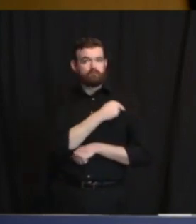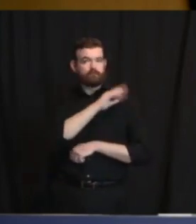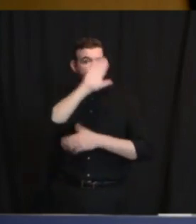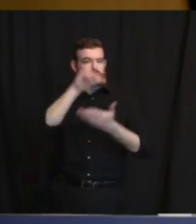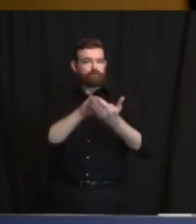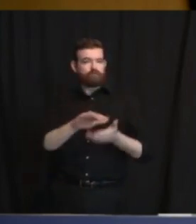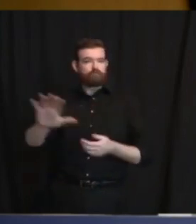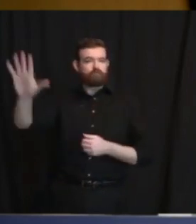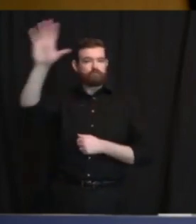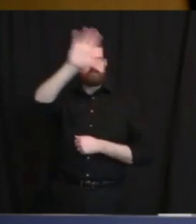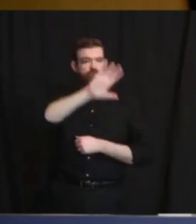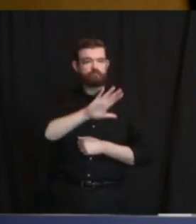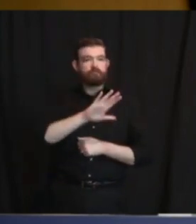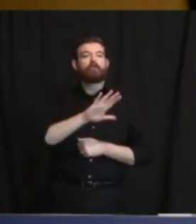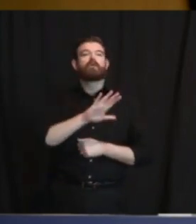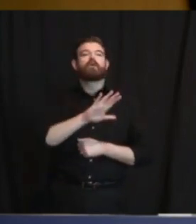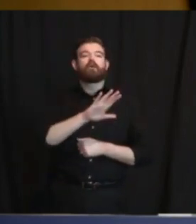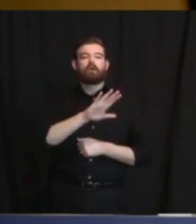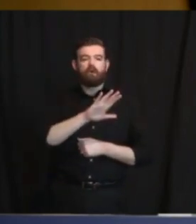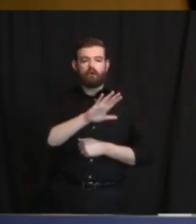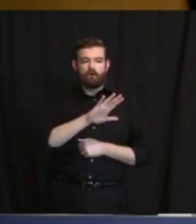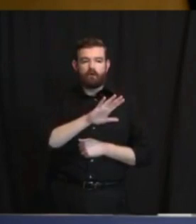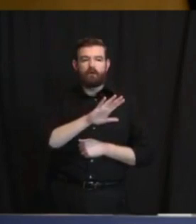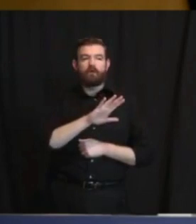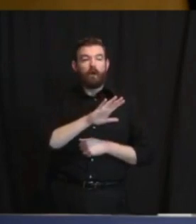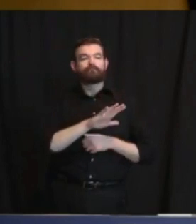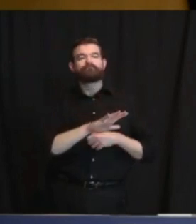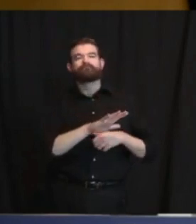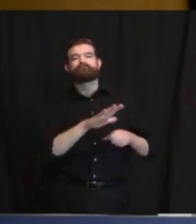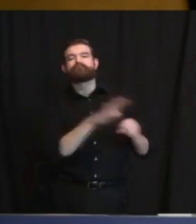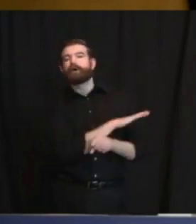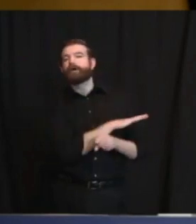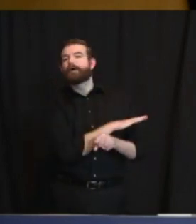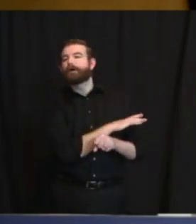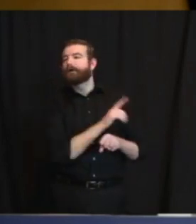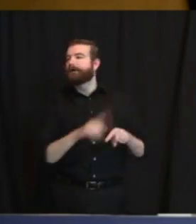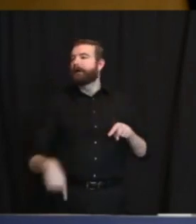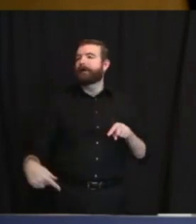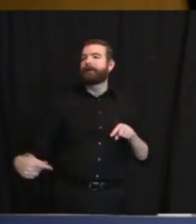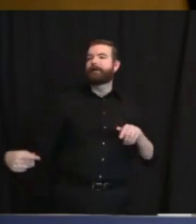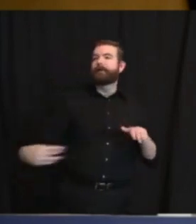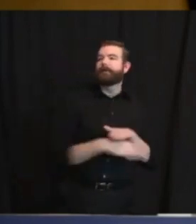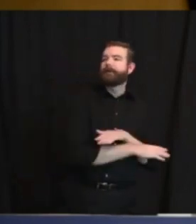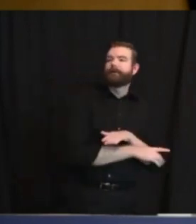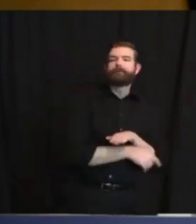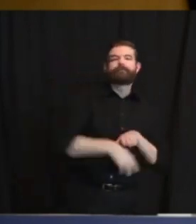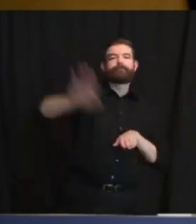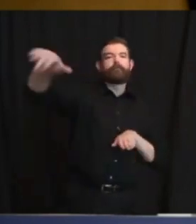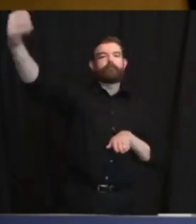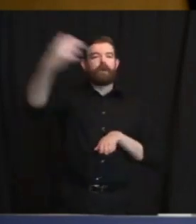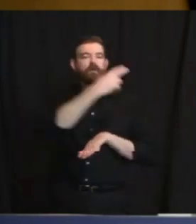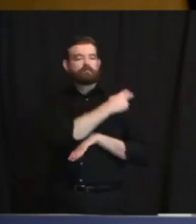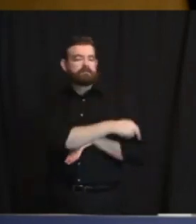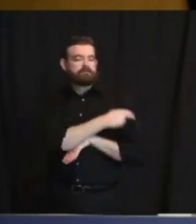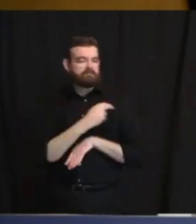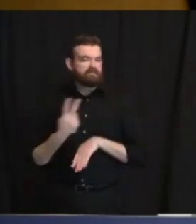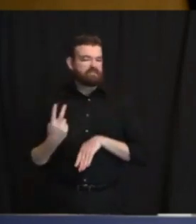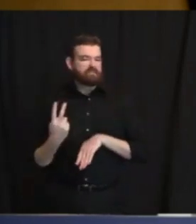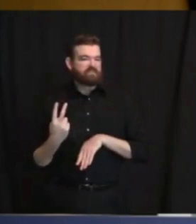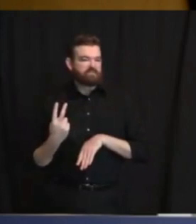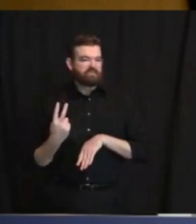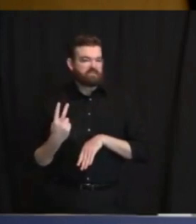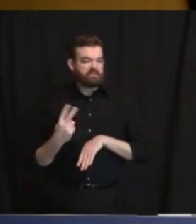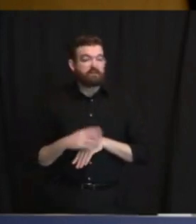governor reviewed the new cases and deaths reported today. As part of our deaths, today,